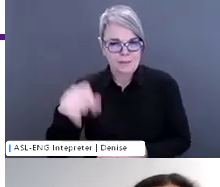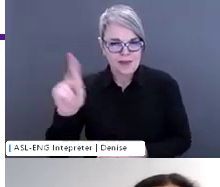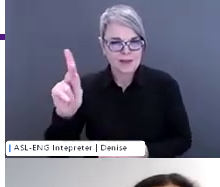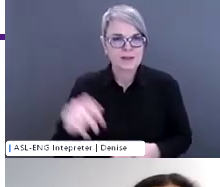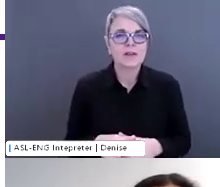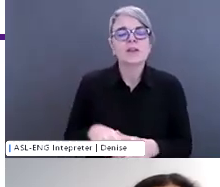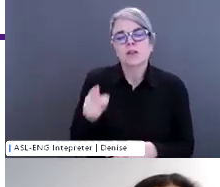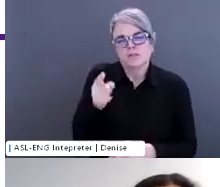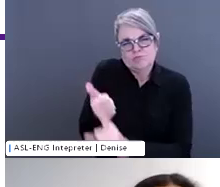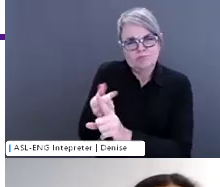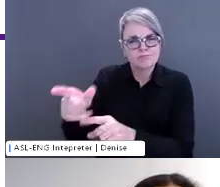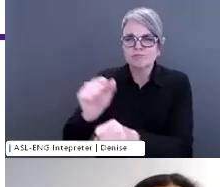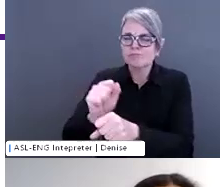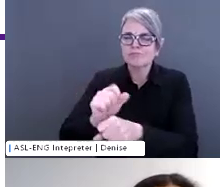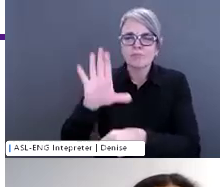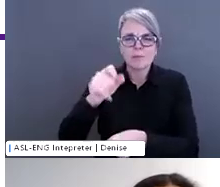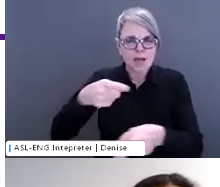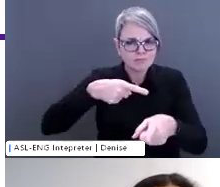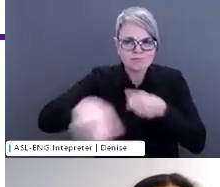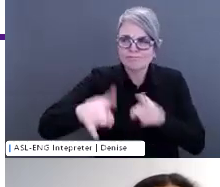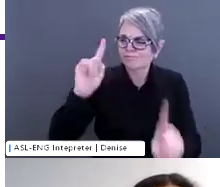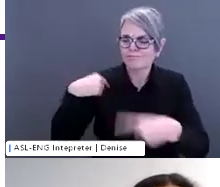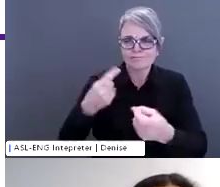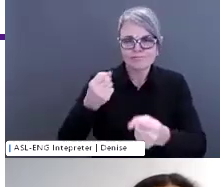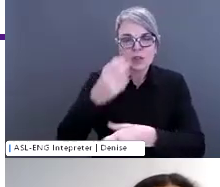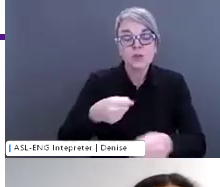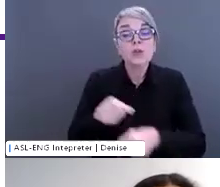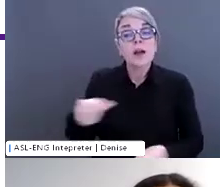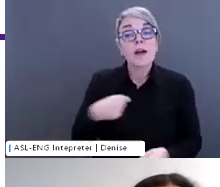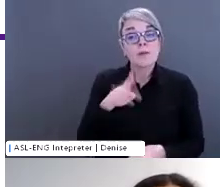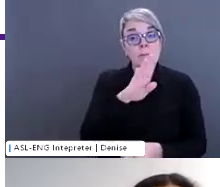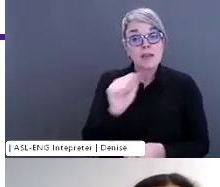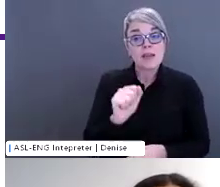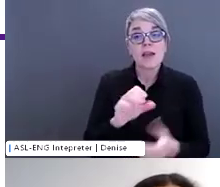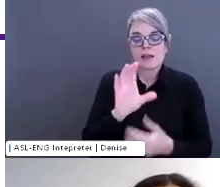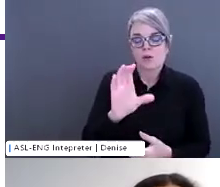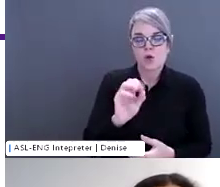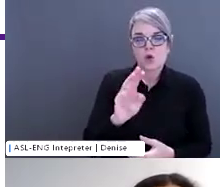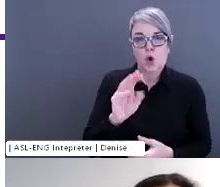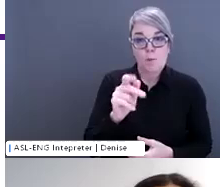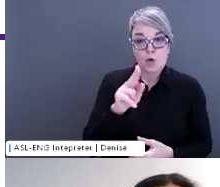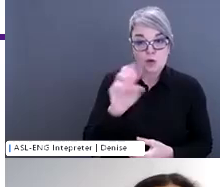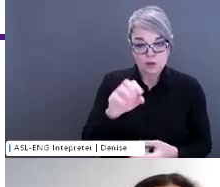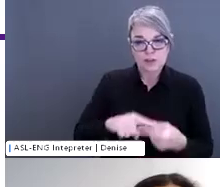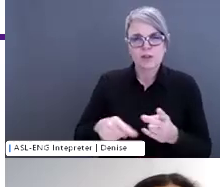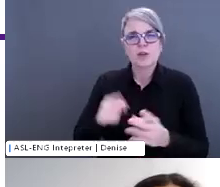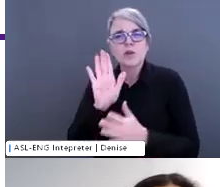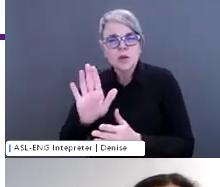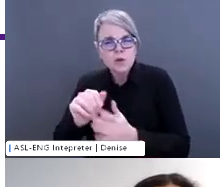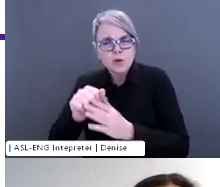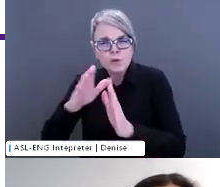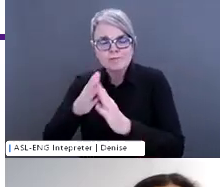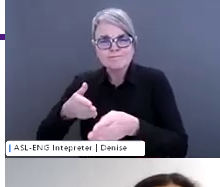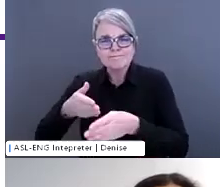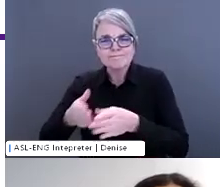many years. She has a Bachelor of Commerce majoring in Human Resources from Humber College. She volunteers with the ABCs